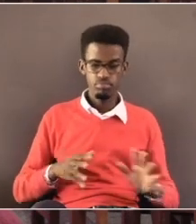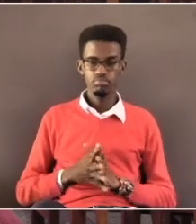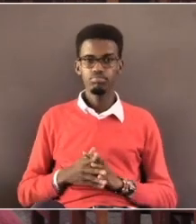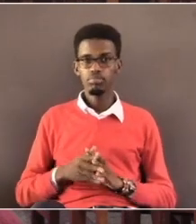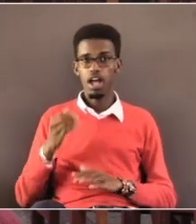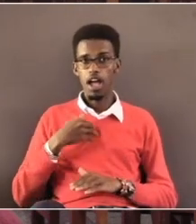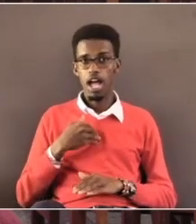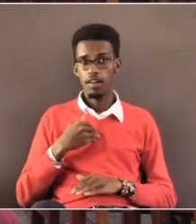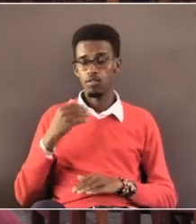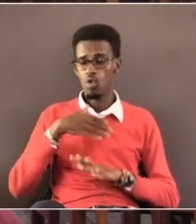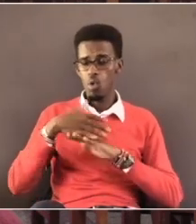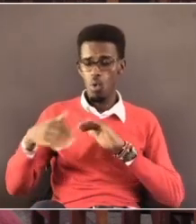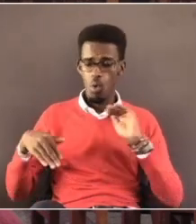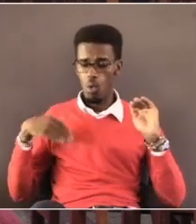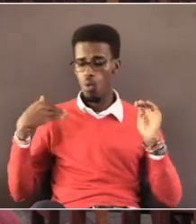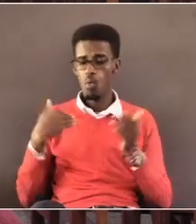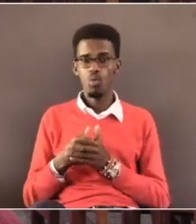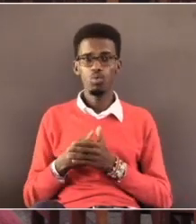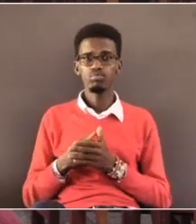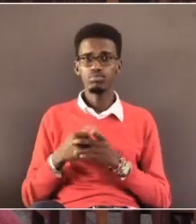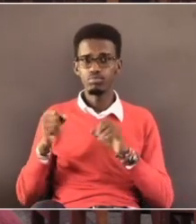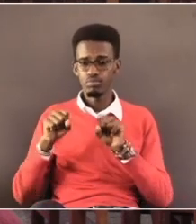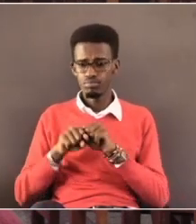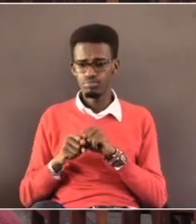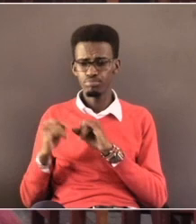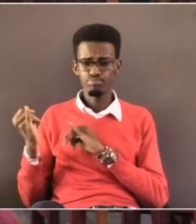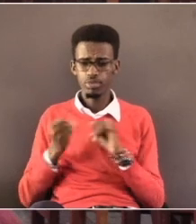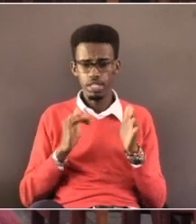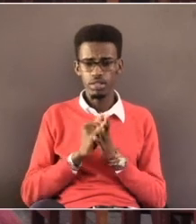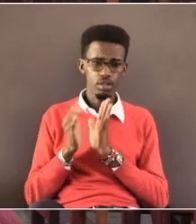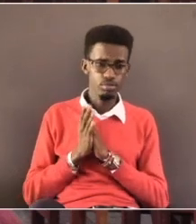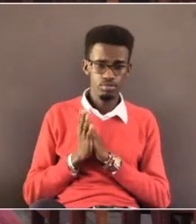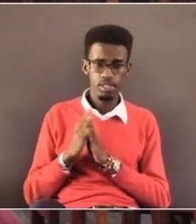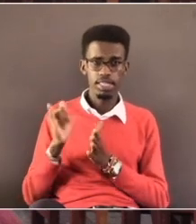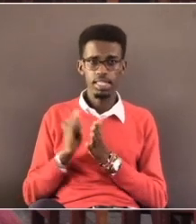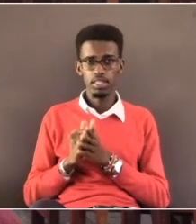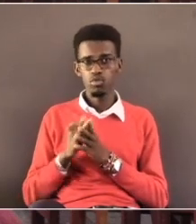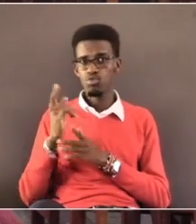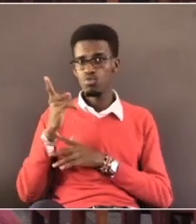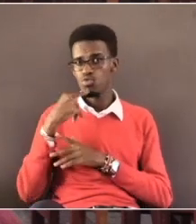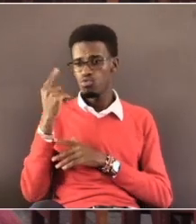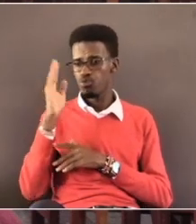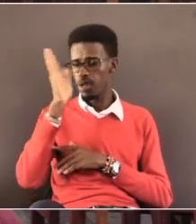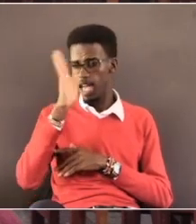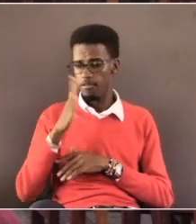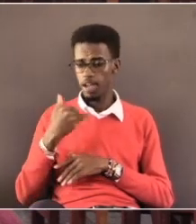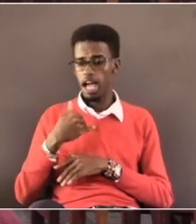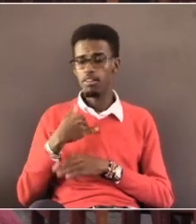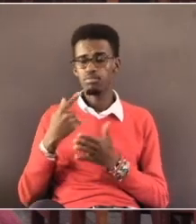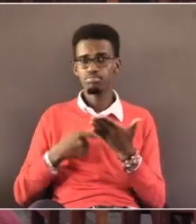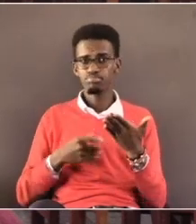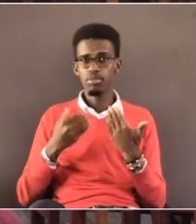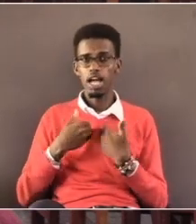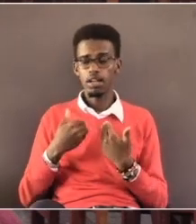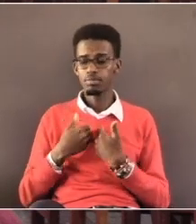If you look at all the breaking news and the stories, the headlines of whoever